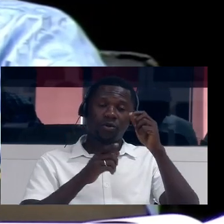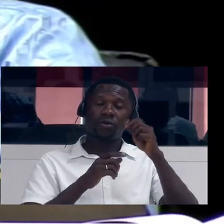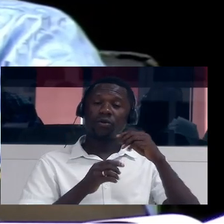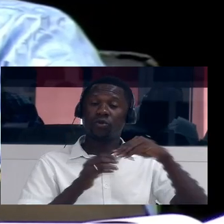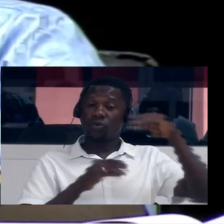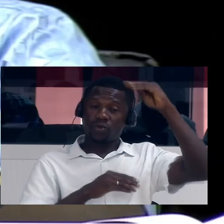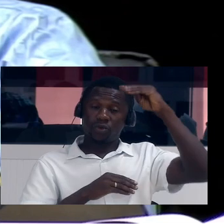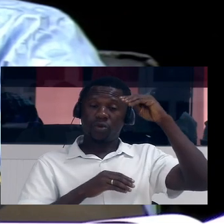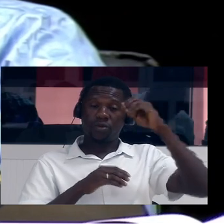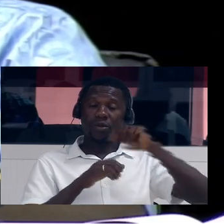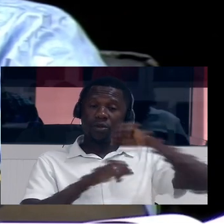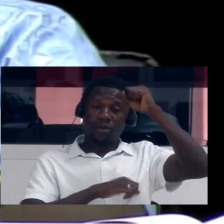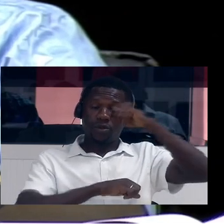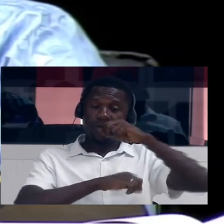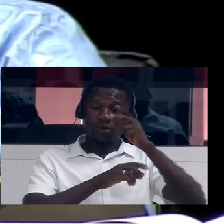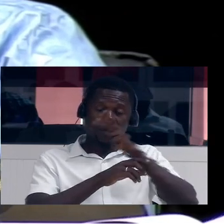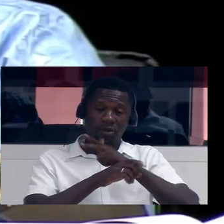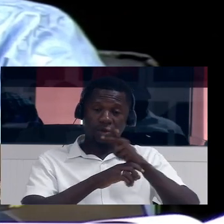security personnel